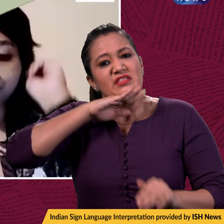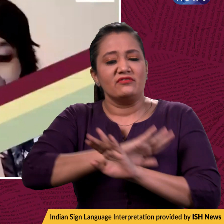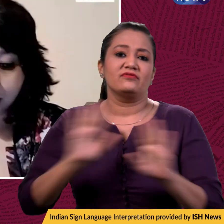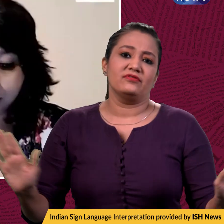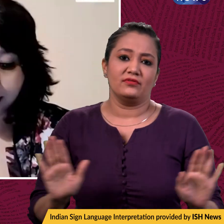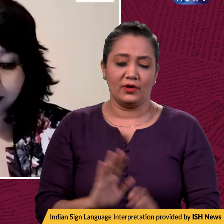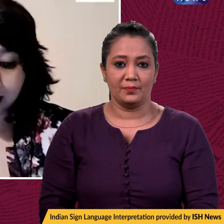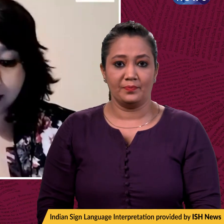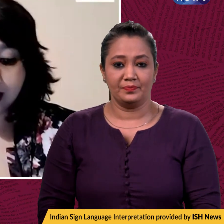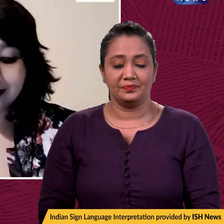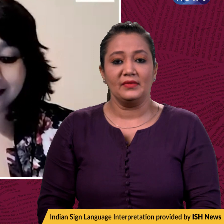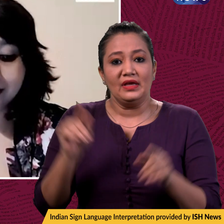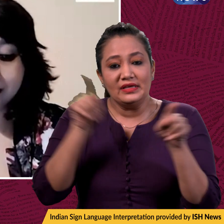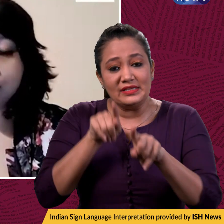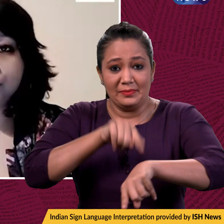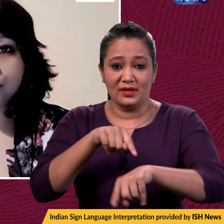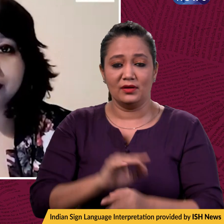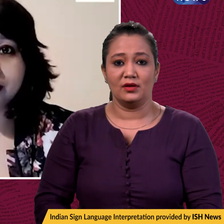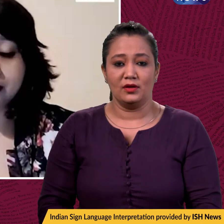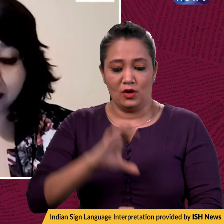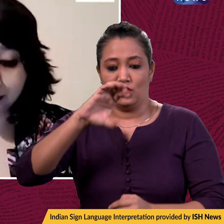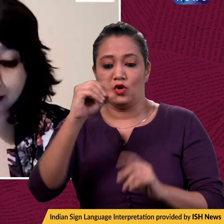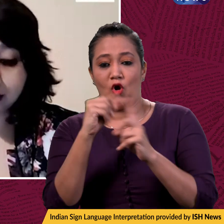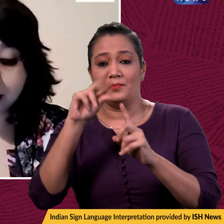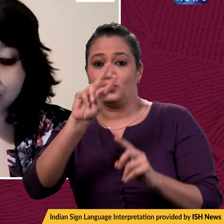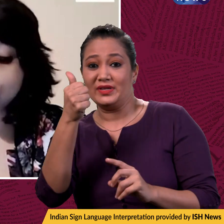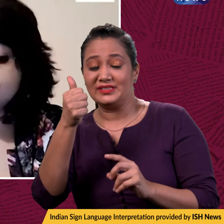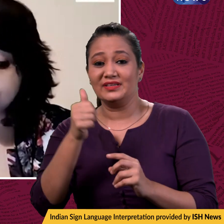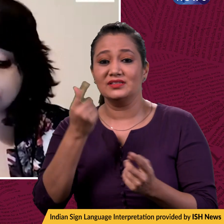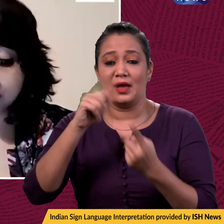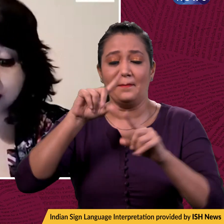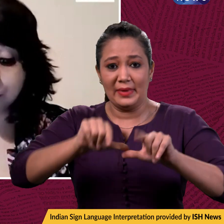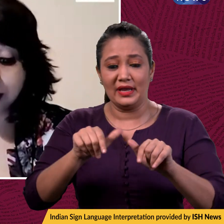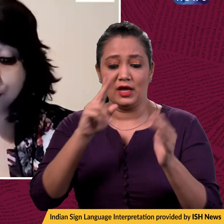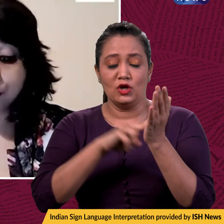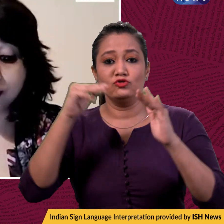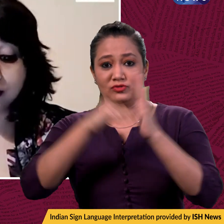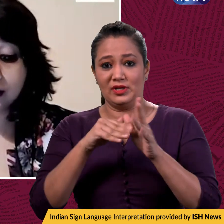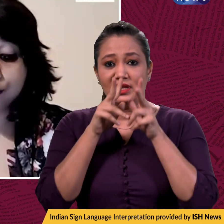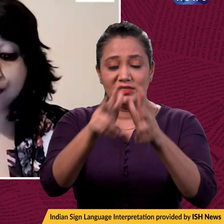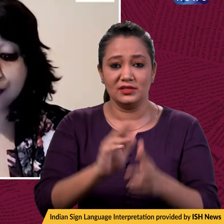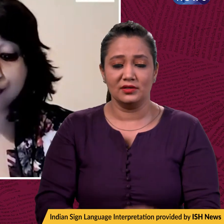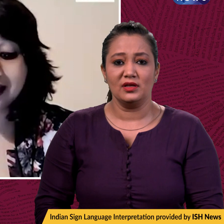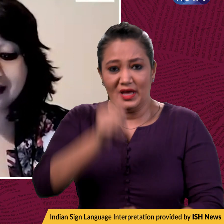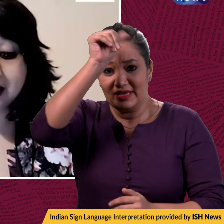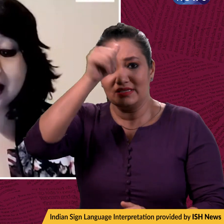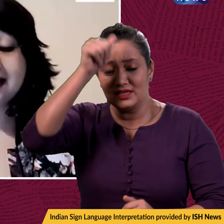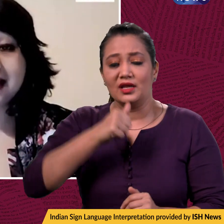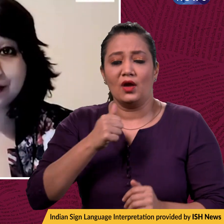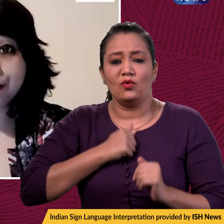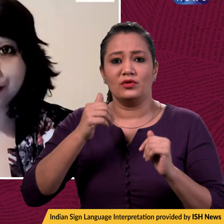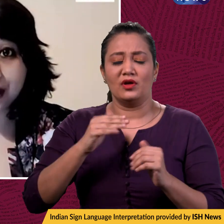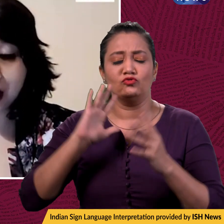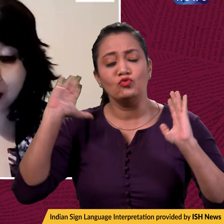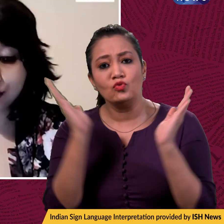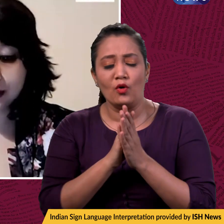quote. Now, in the meantime, at the COP26 summit, New Zealand has pledged on Sunday to reduce its